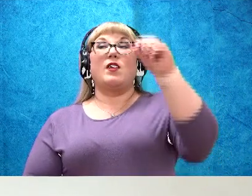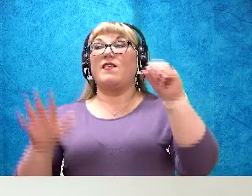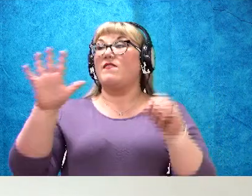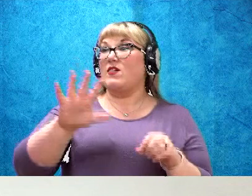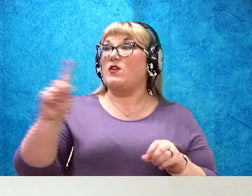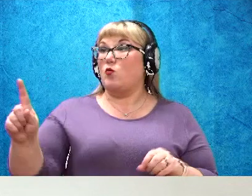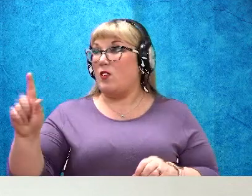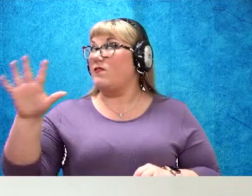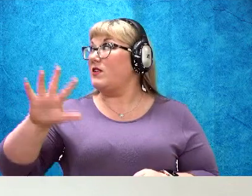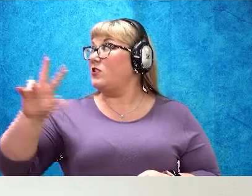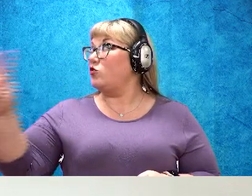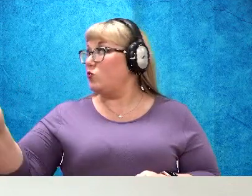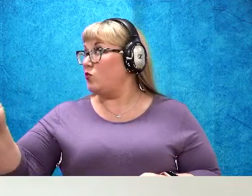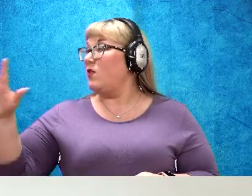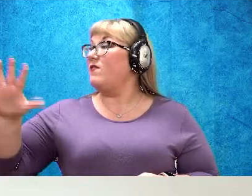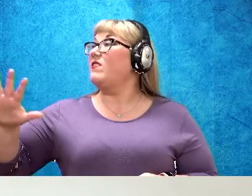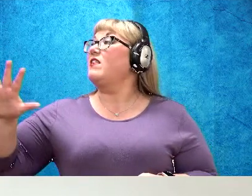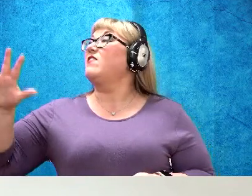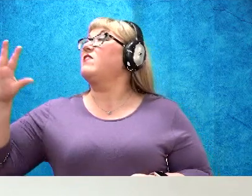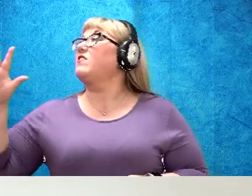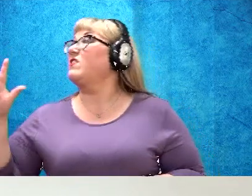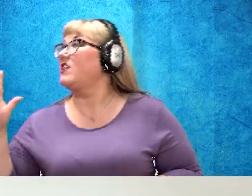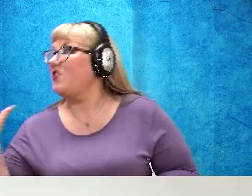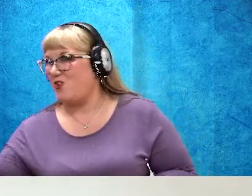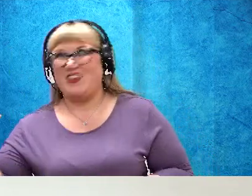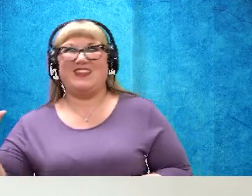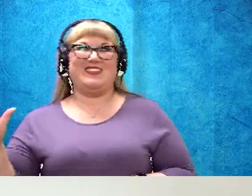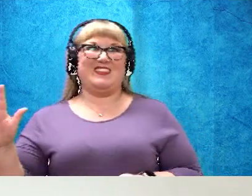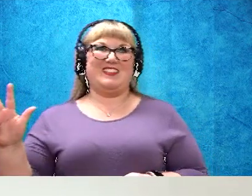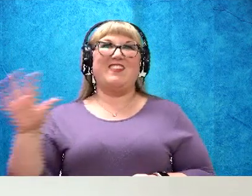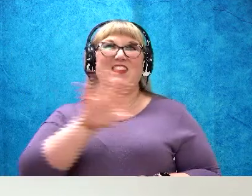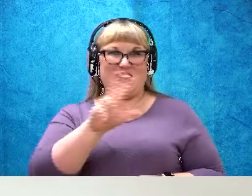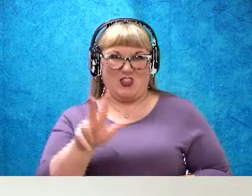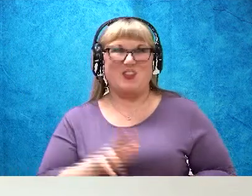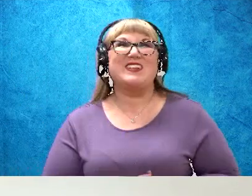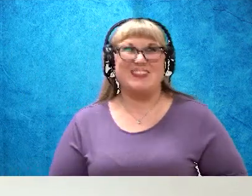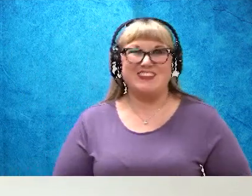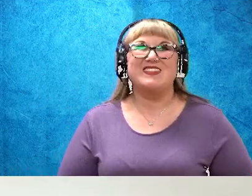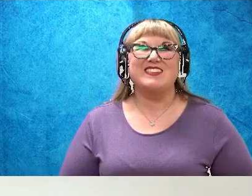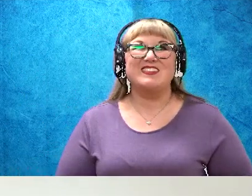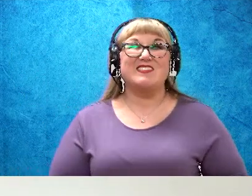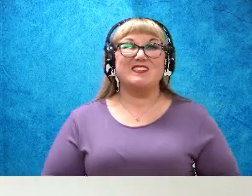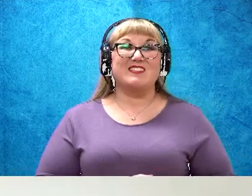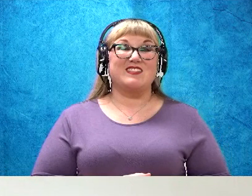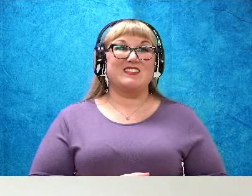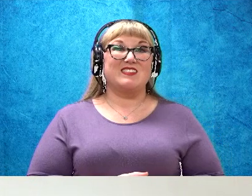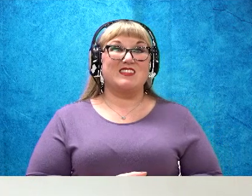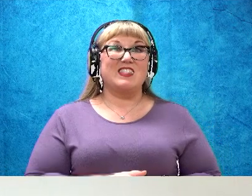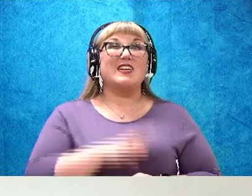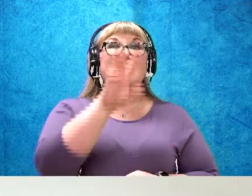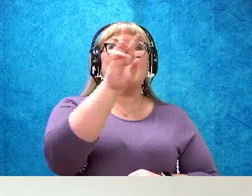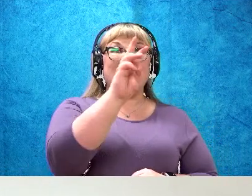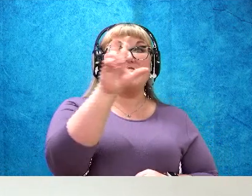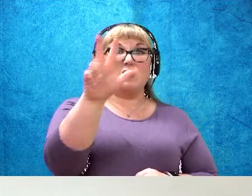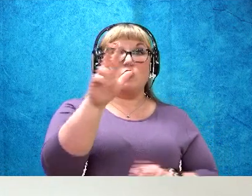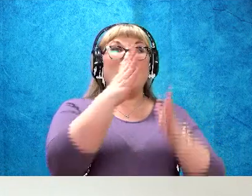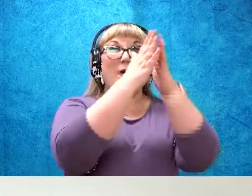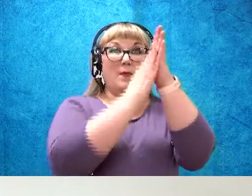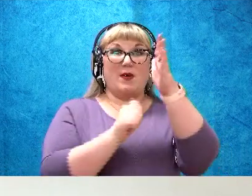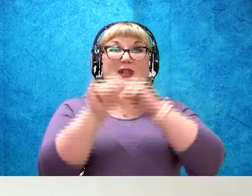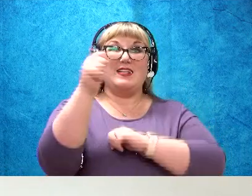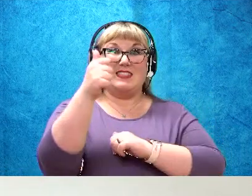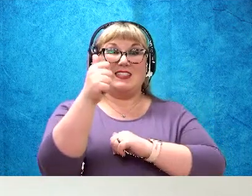51, 52, 53. 10 less